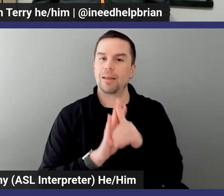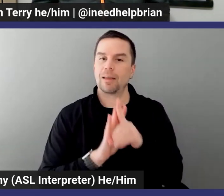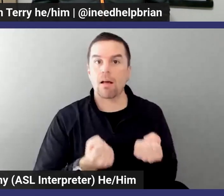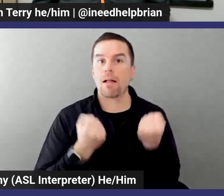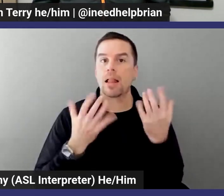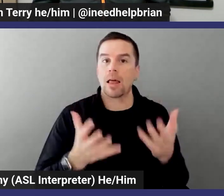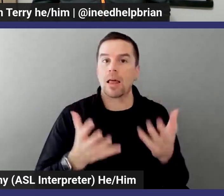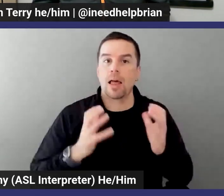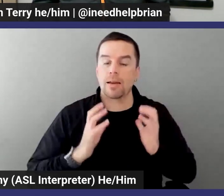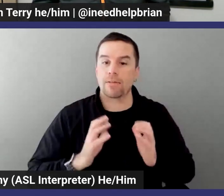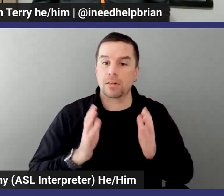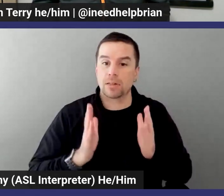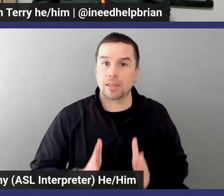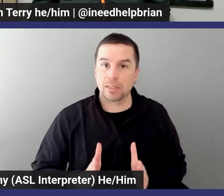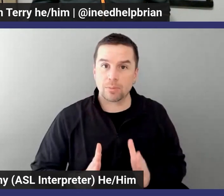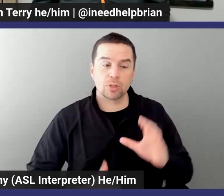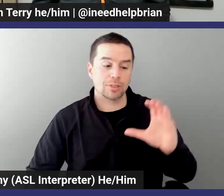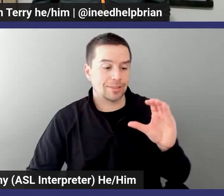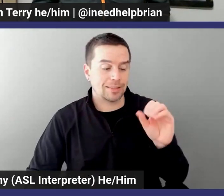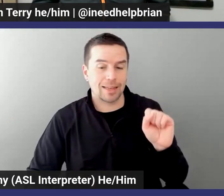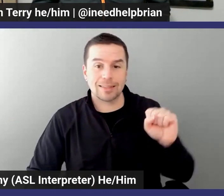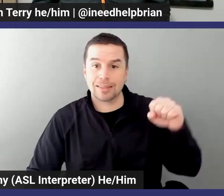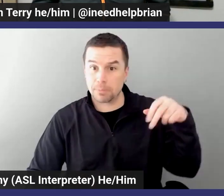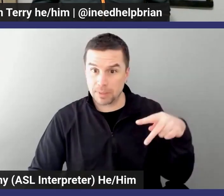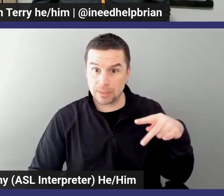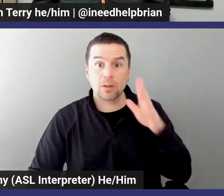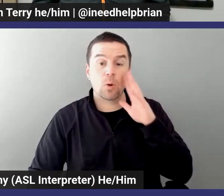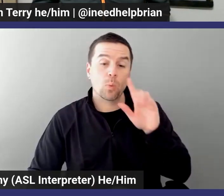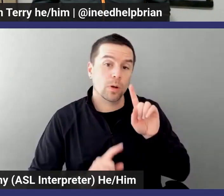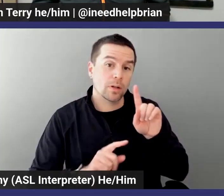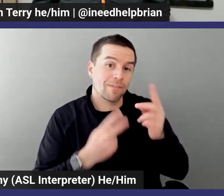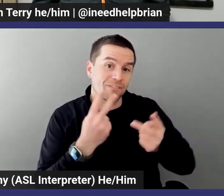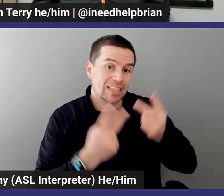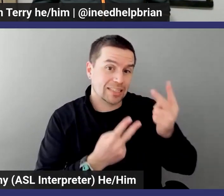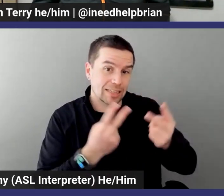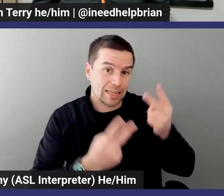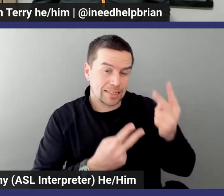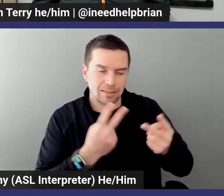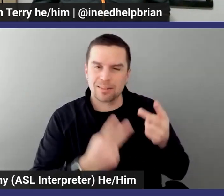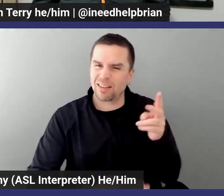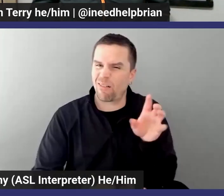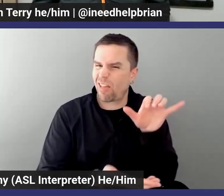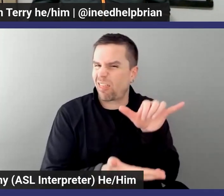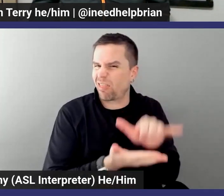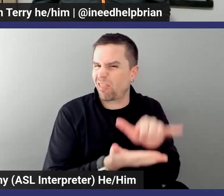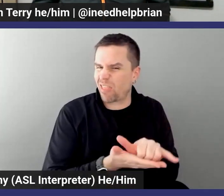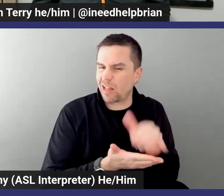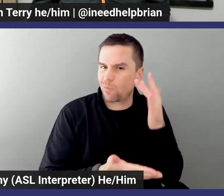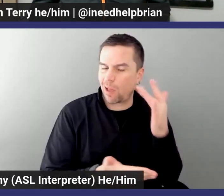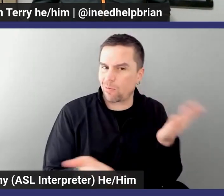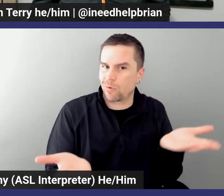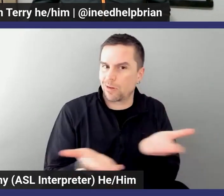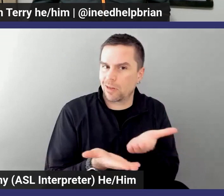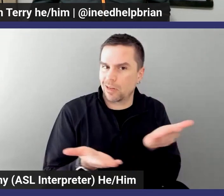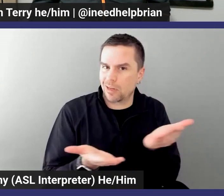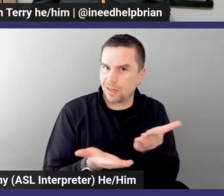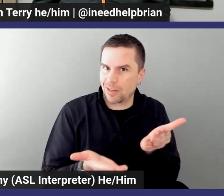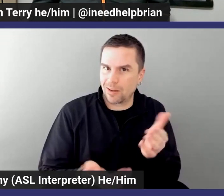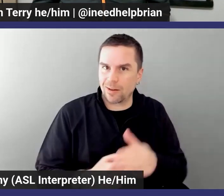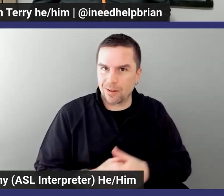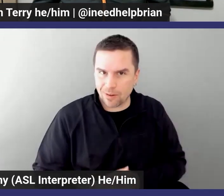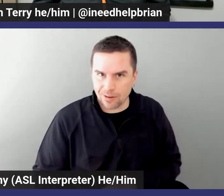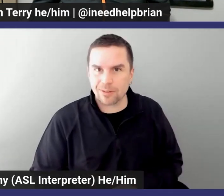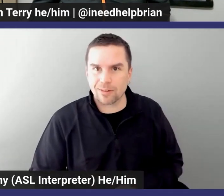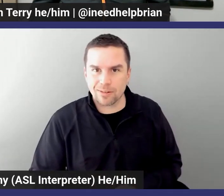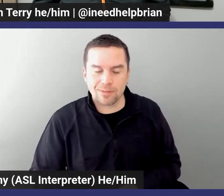will visit there, and then that's what we are doing in MWC Barcelona.